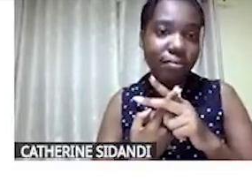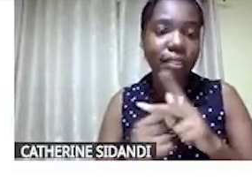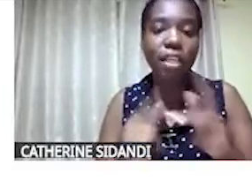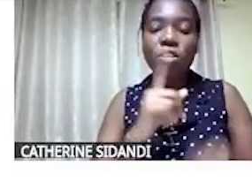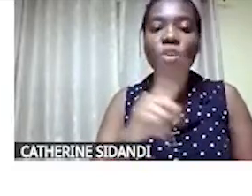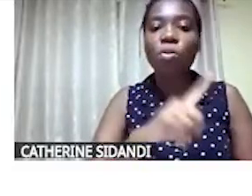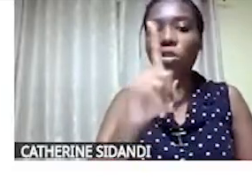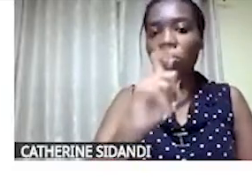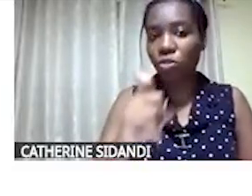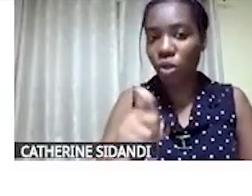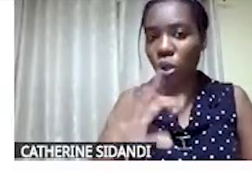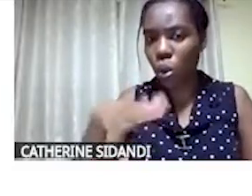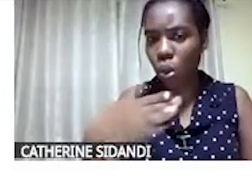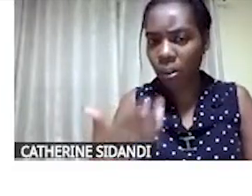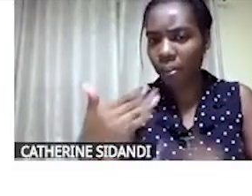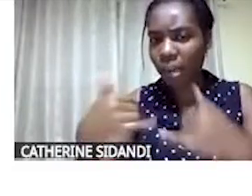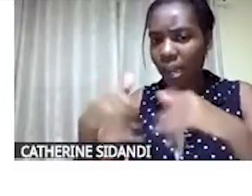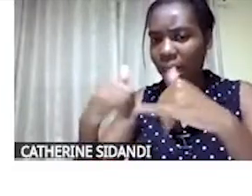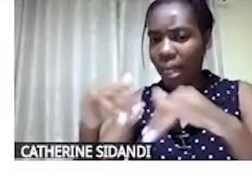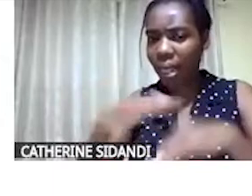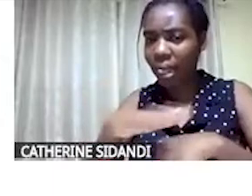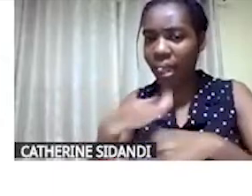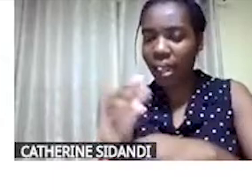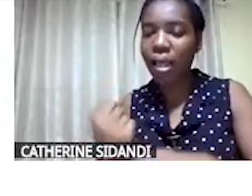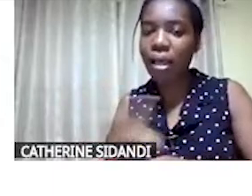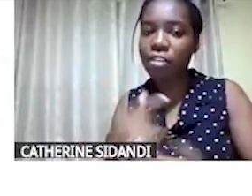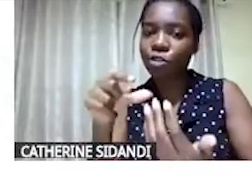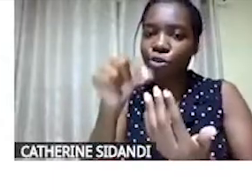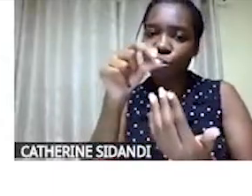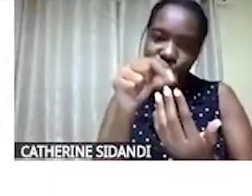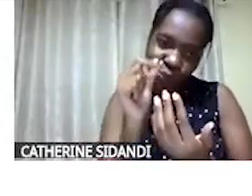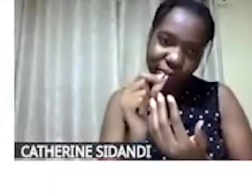rather the playing field that they chose, was in